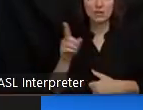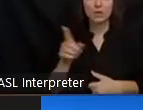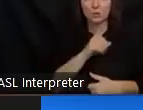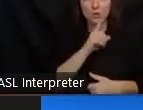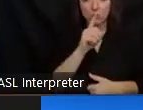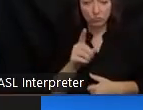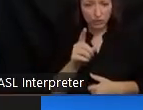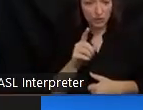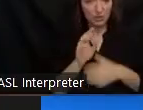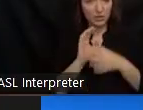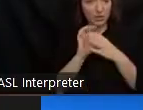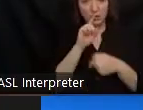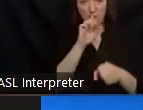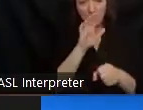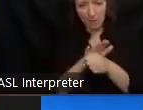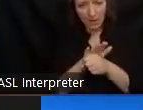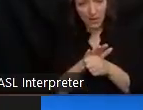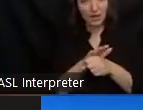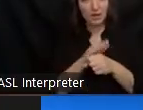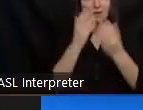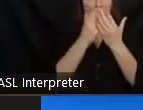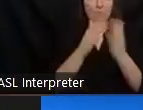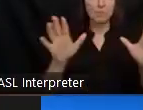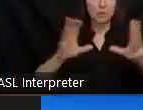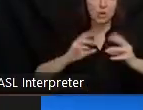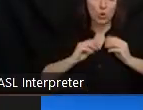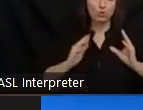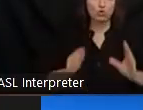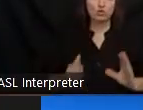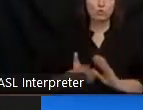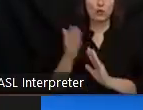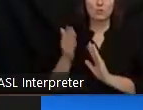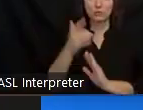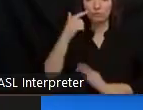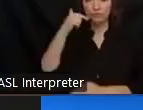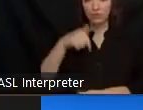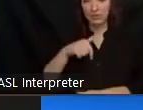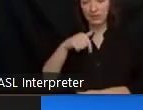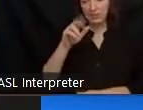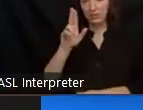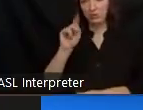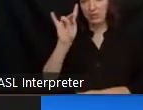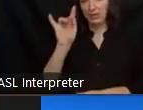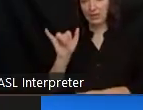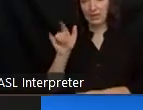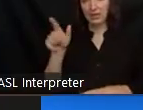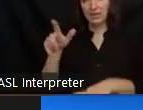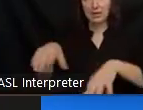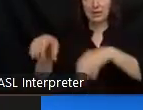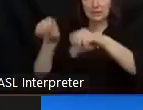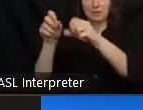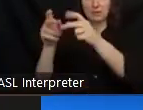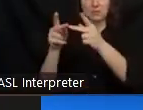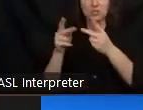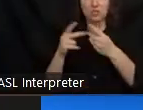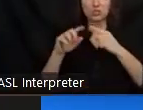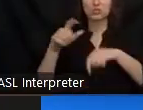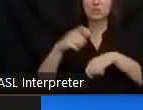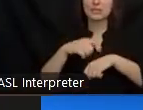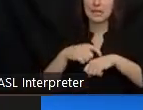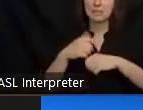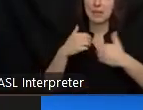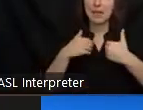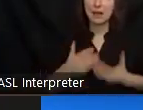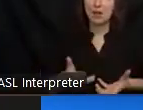and operation of this utility, and he took that position at a time when there was a lot of highly